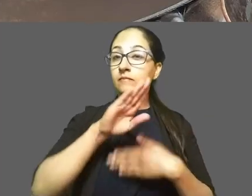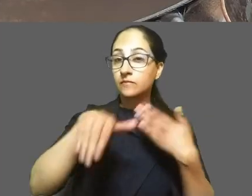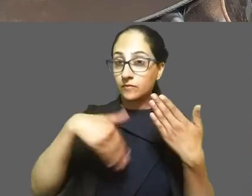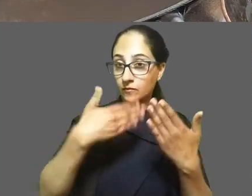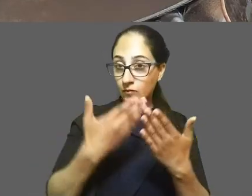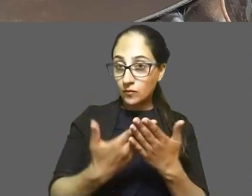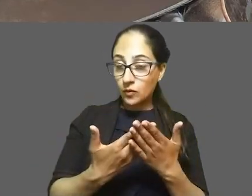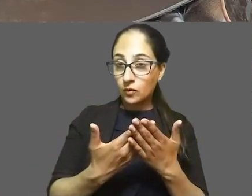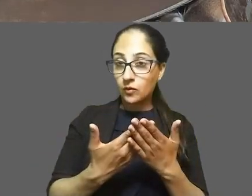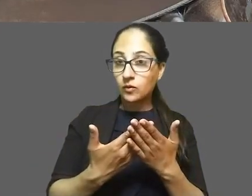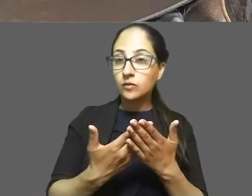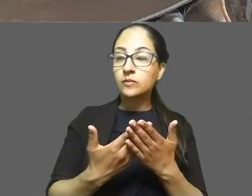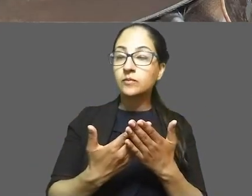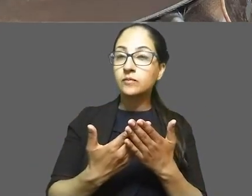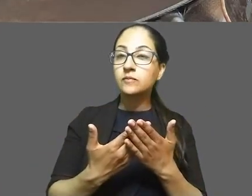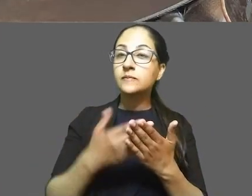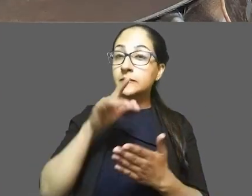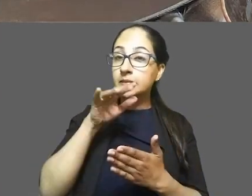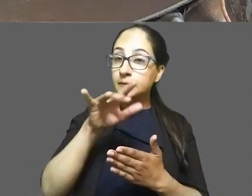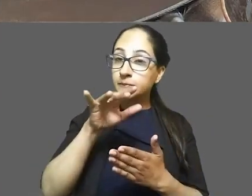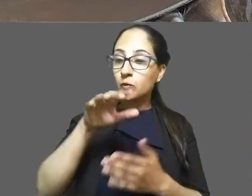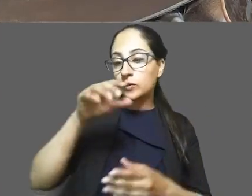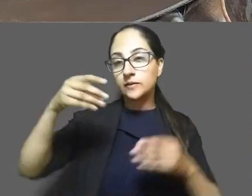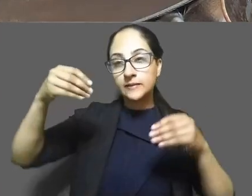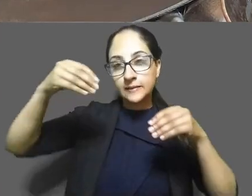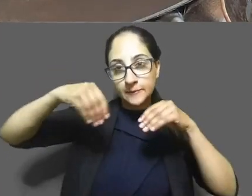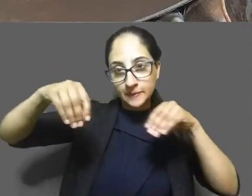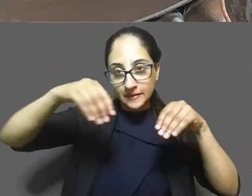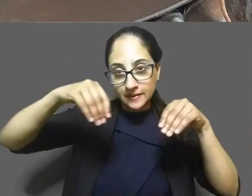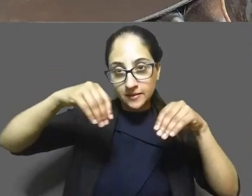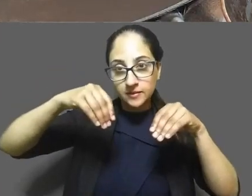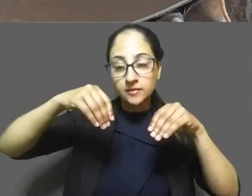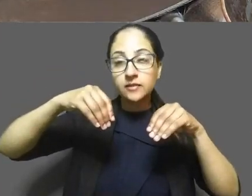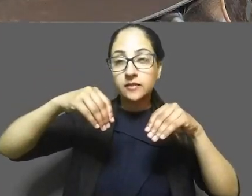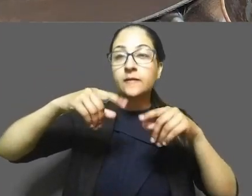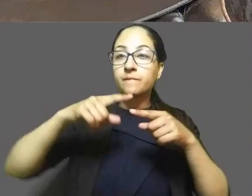using powdered spices, I would hold off still.